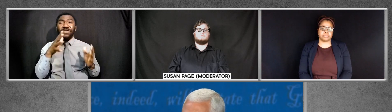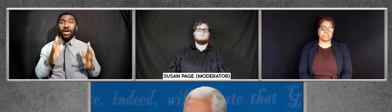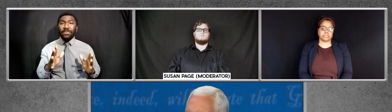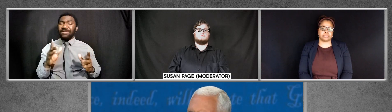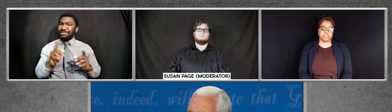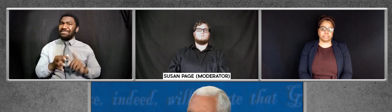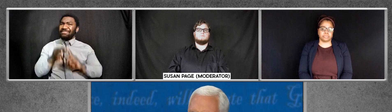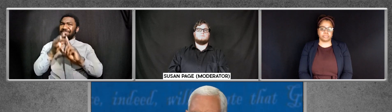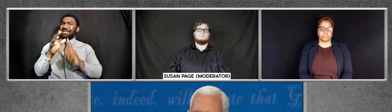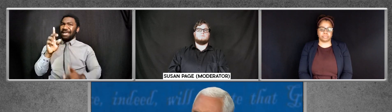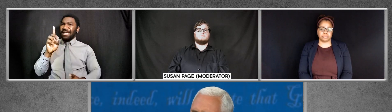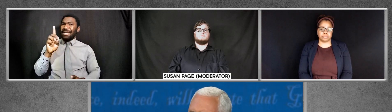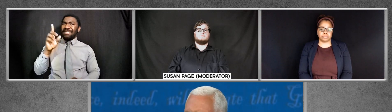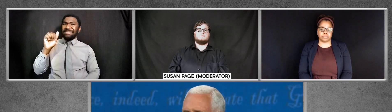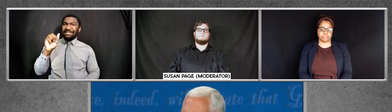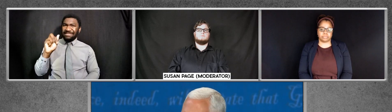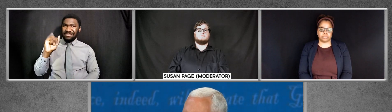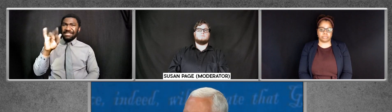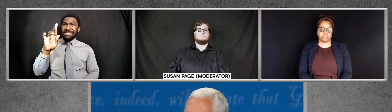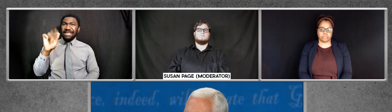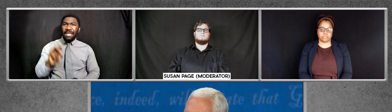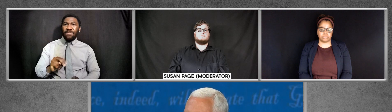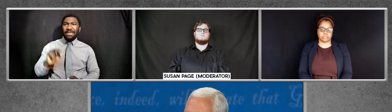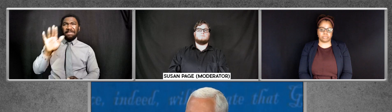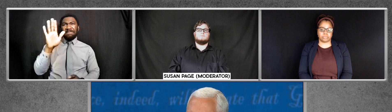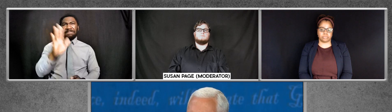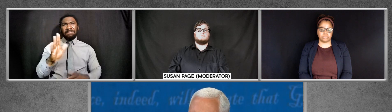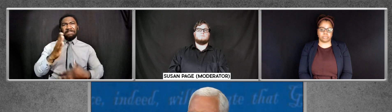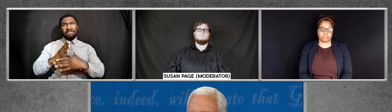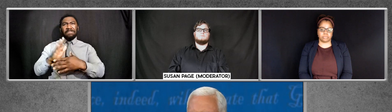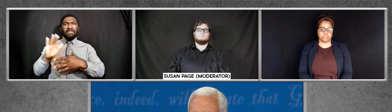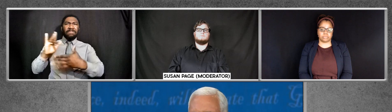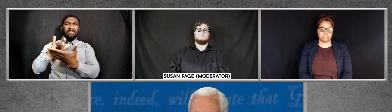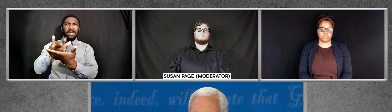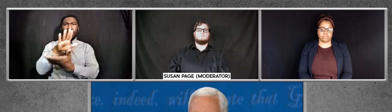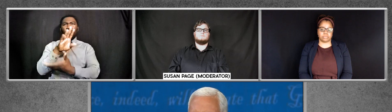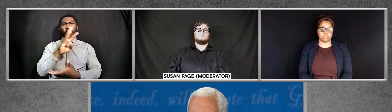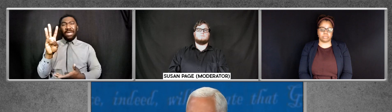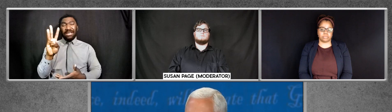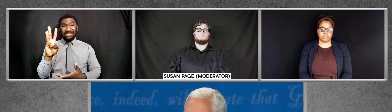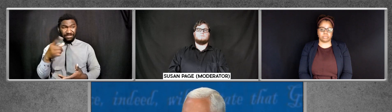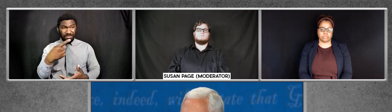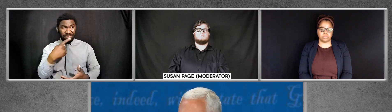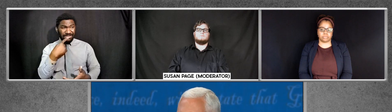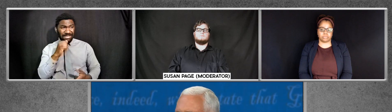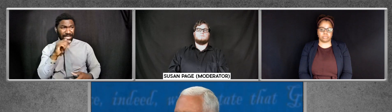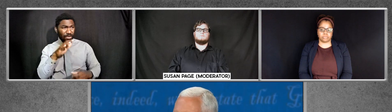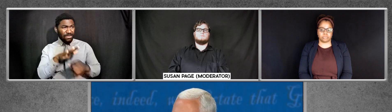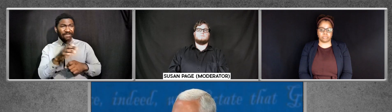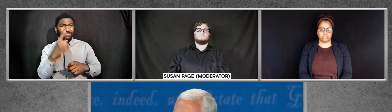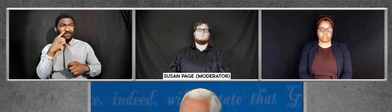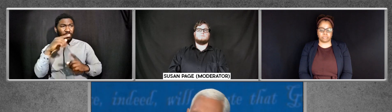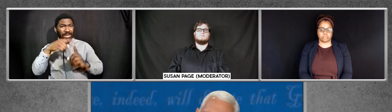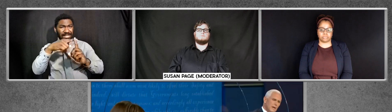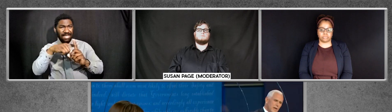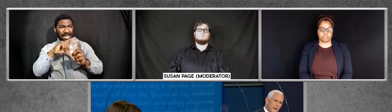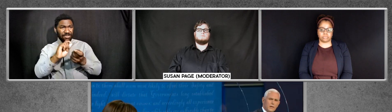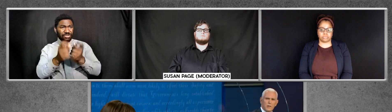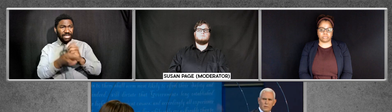Senator, you said it didn't go far enough on climate change, that you put your radical environmental